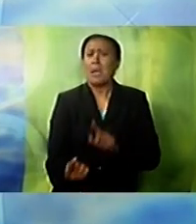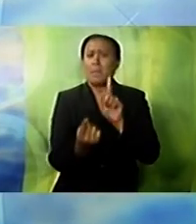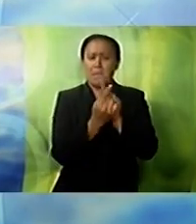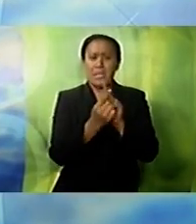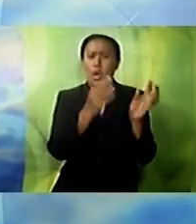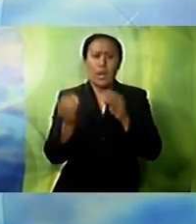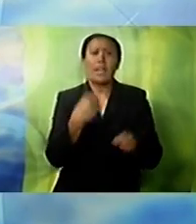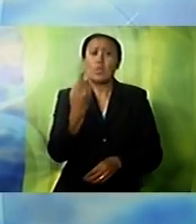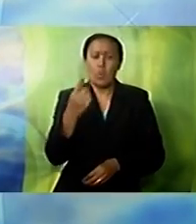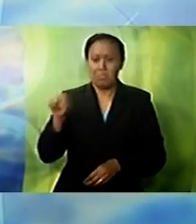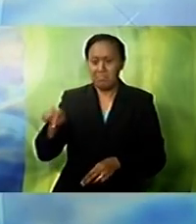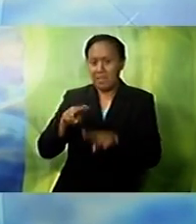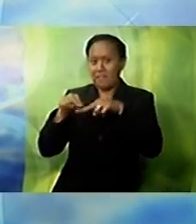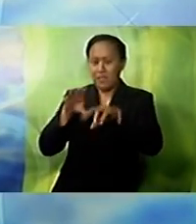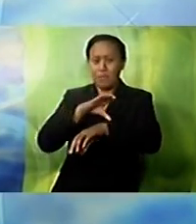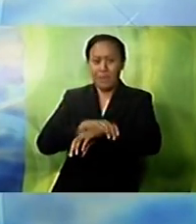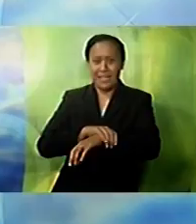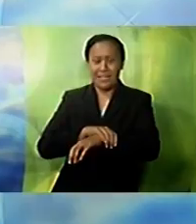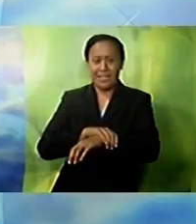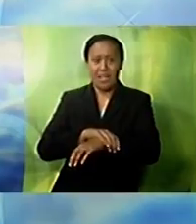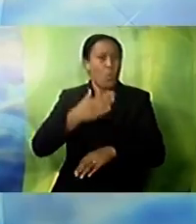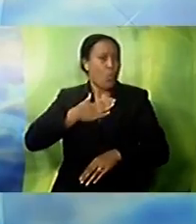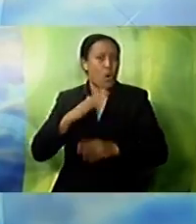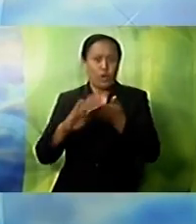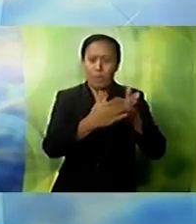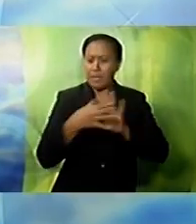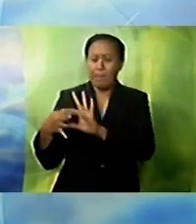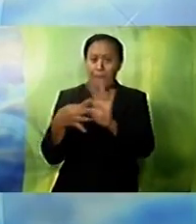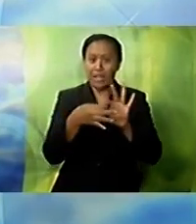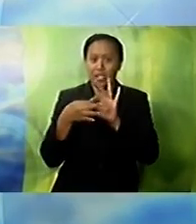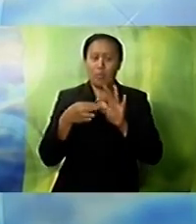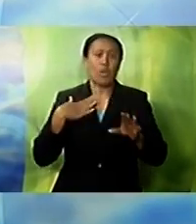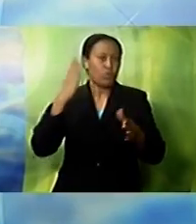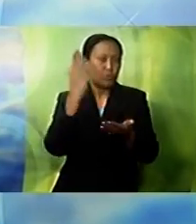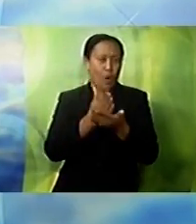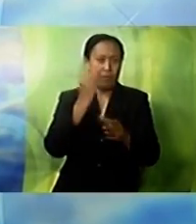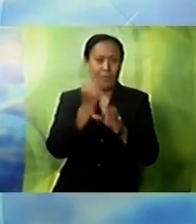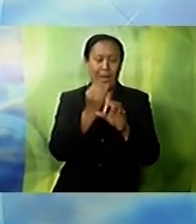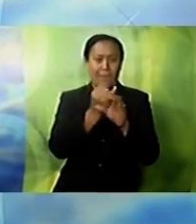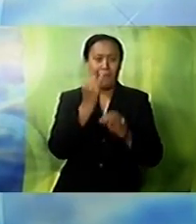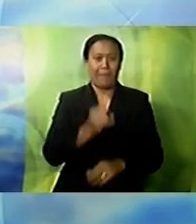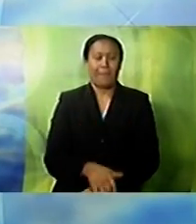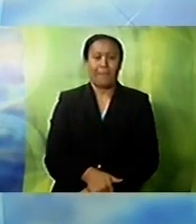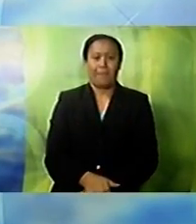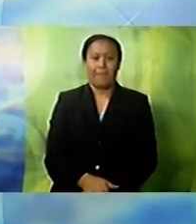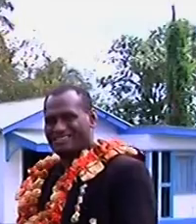is organized by the Fiji Police Force that wants more community partnerships in reaching solutions for crime prevention.